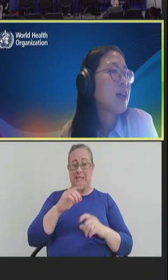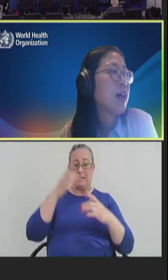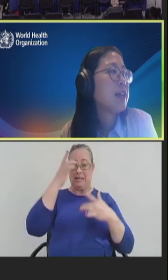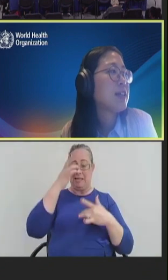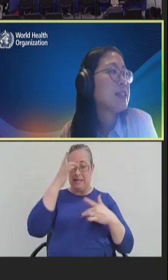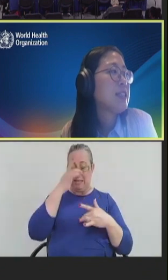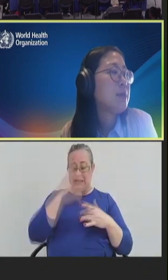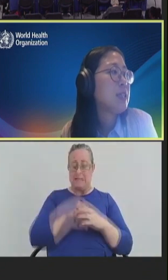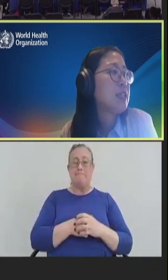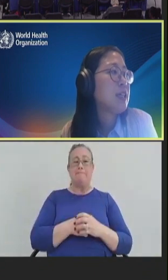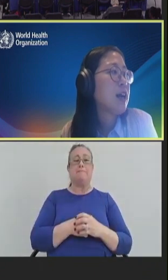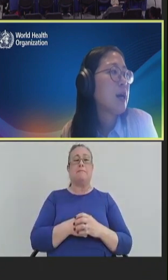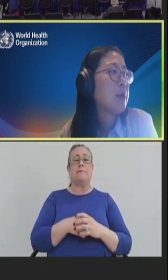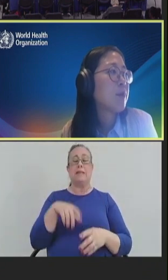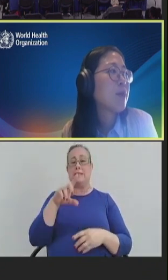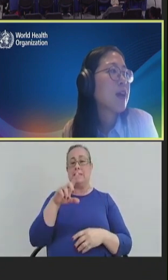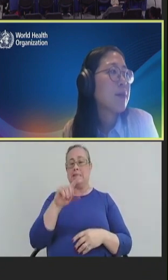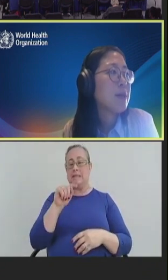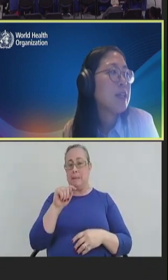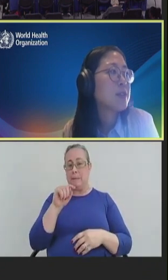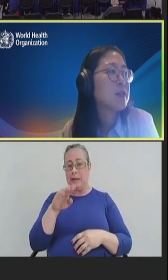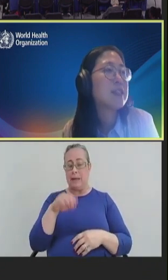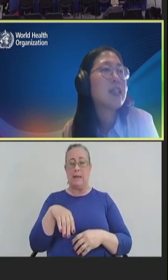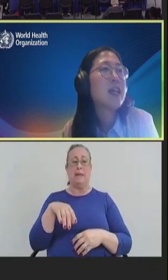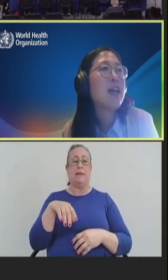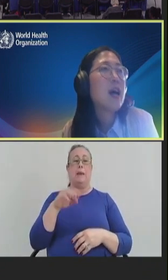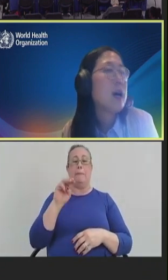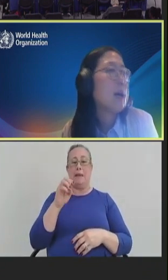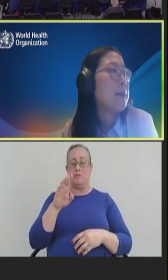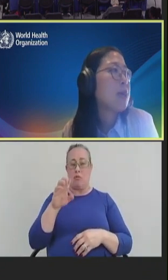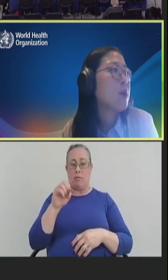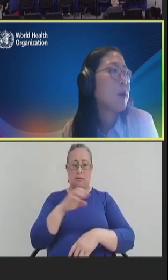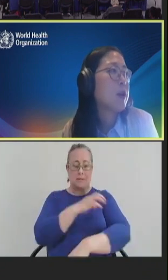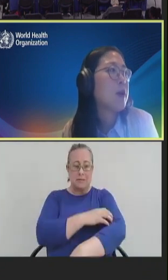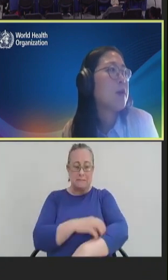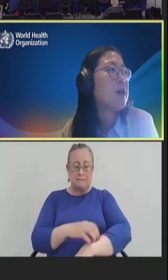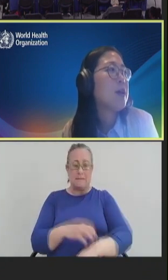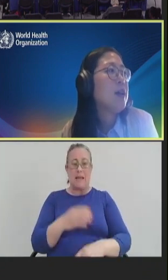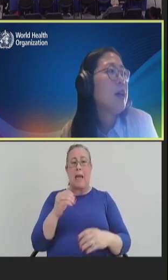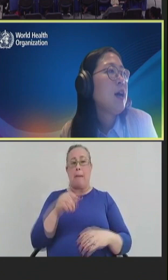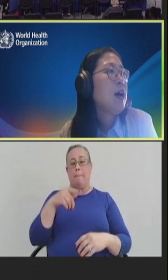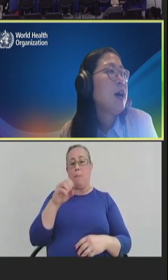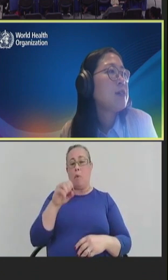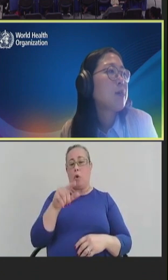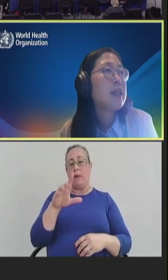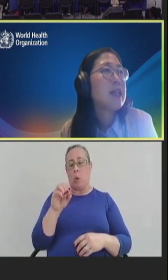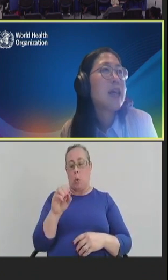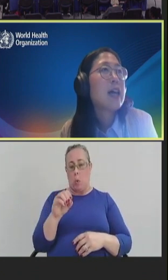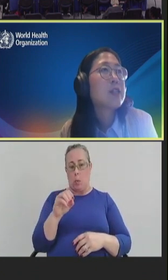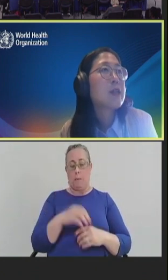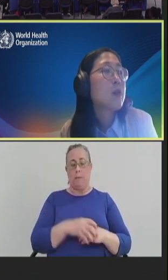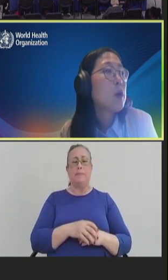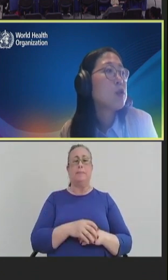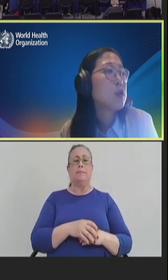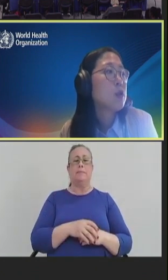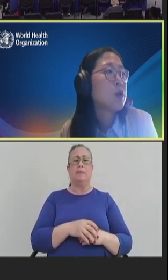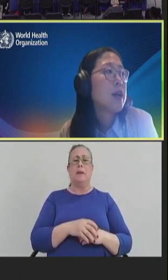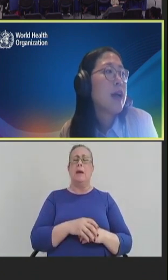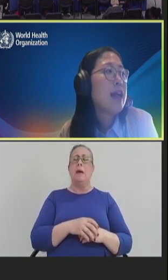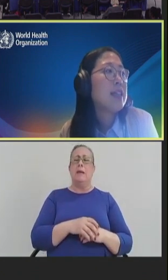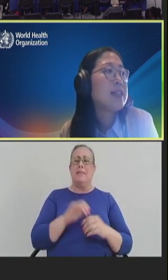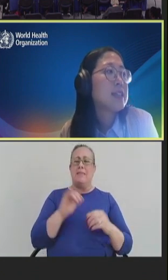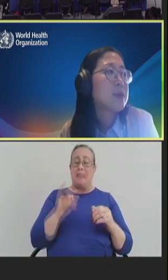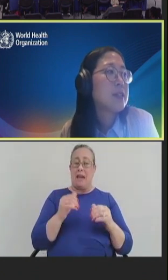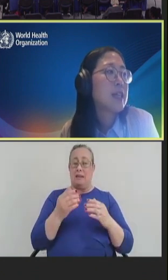pertussis, and TB, and measles, and polio. But it actually rose